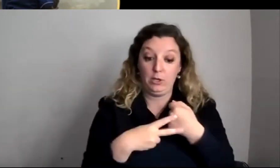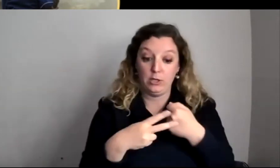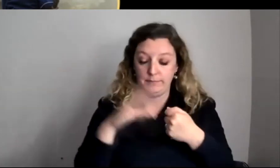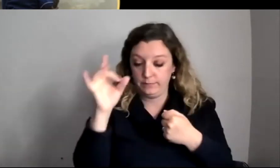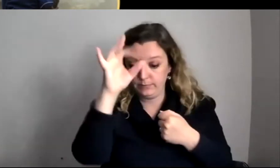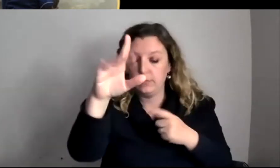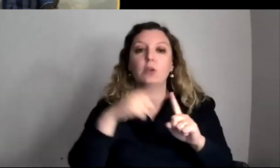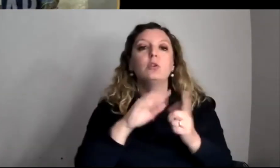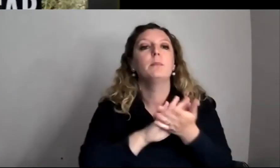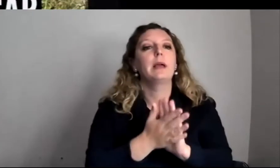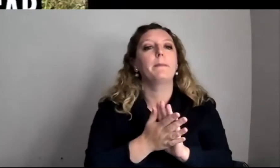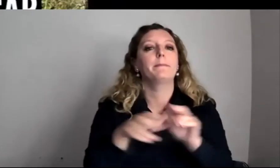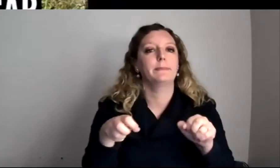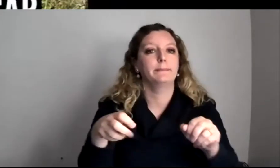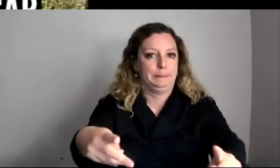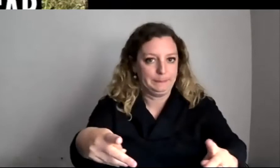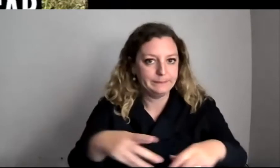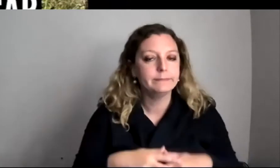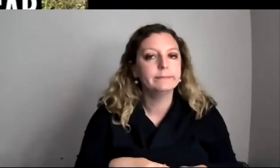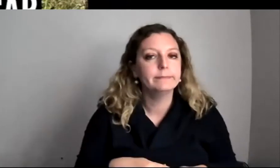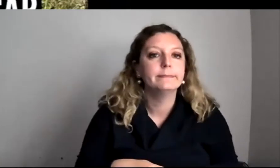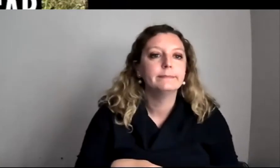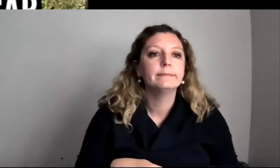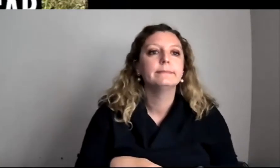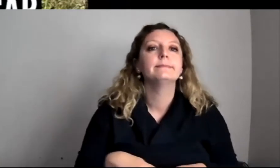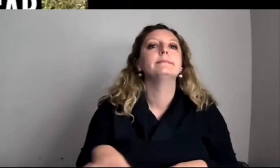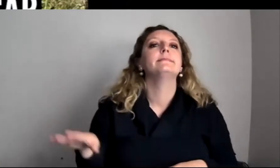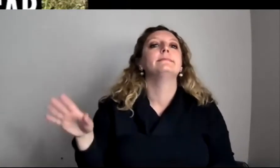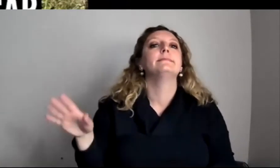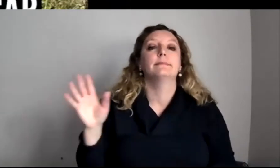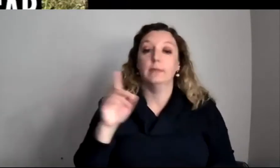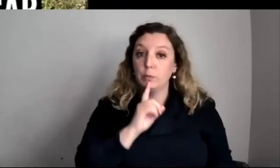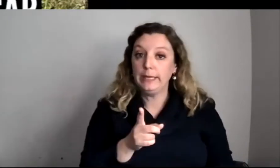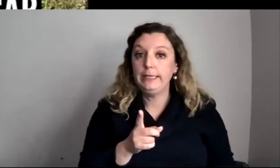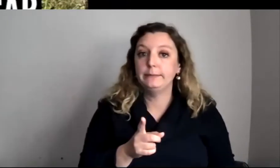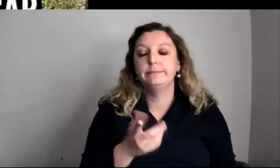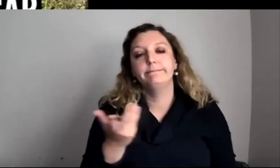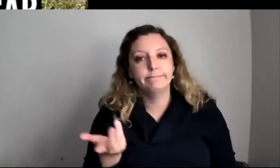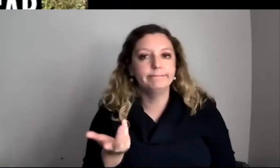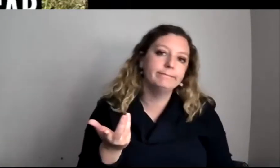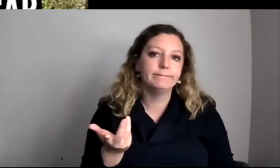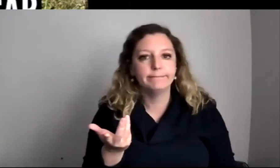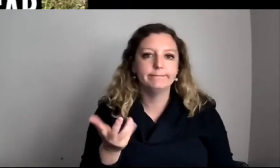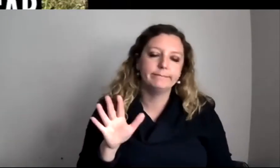a conservation opportunity. And, it actually, well, it's hard to say. I was going to say it came